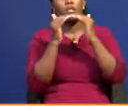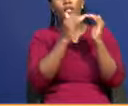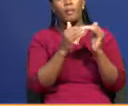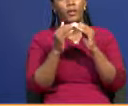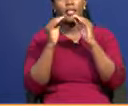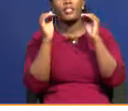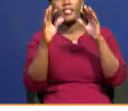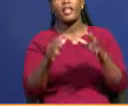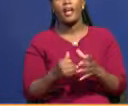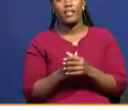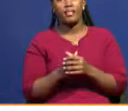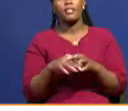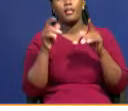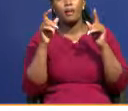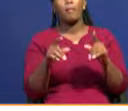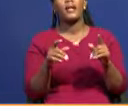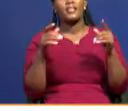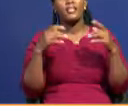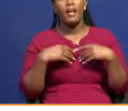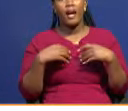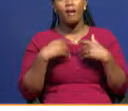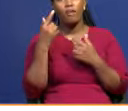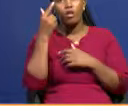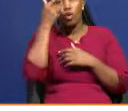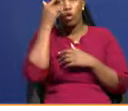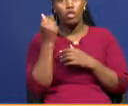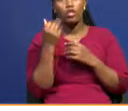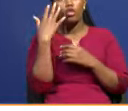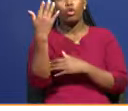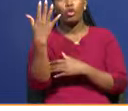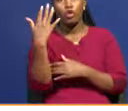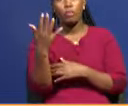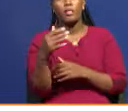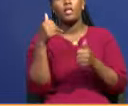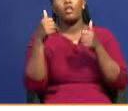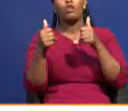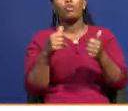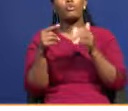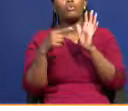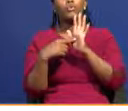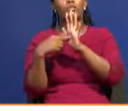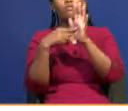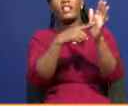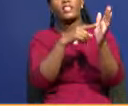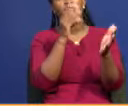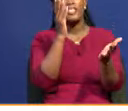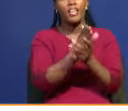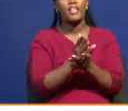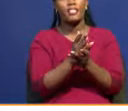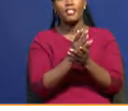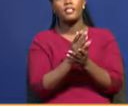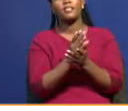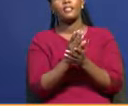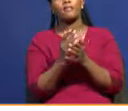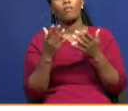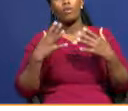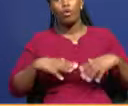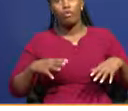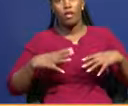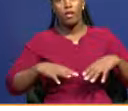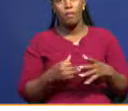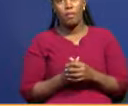be an original document that reflects the realities on the ground, the realities of the